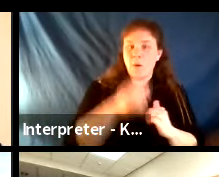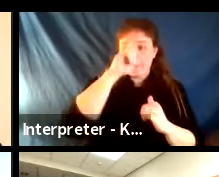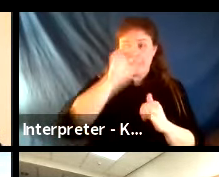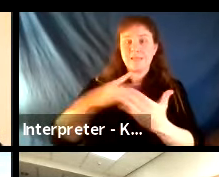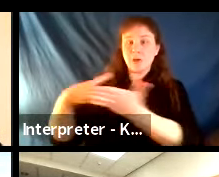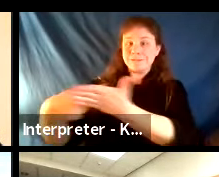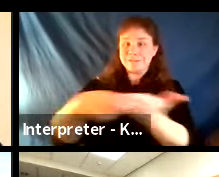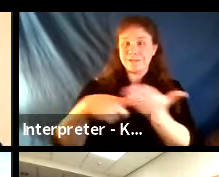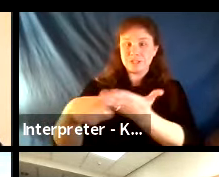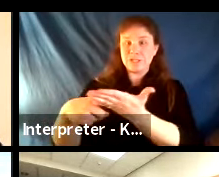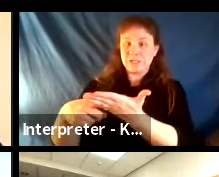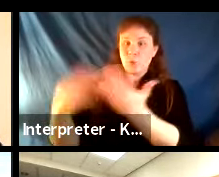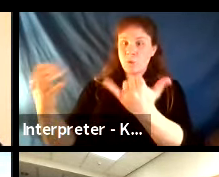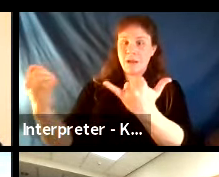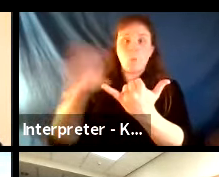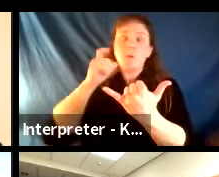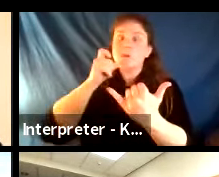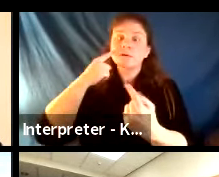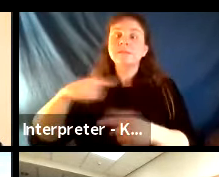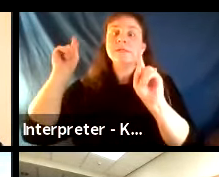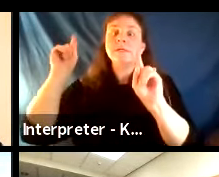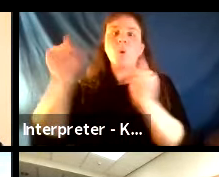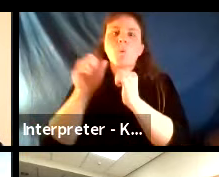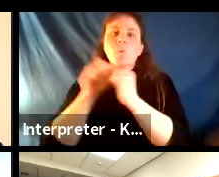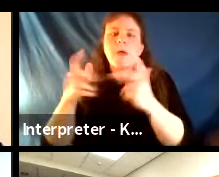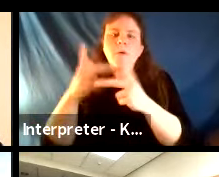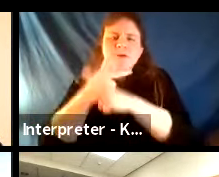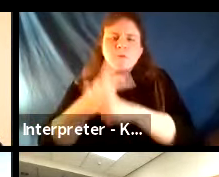not going to achieve it.